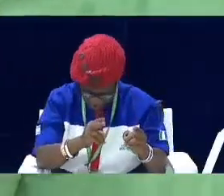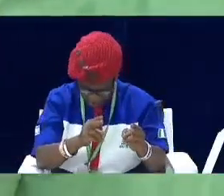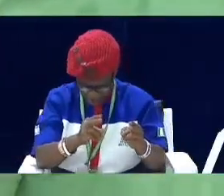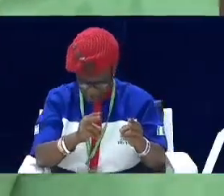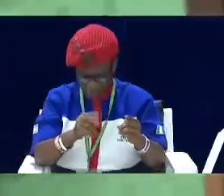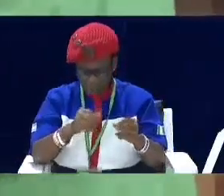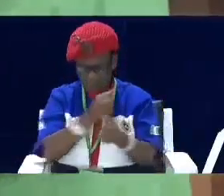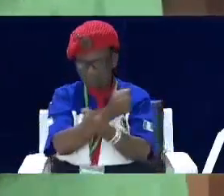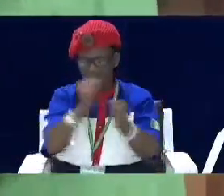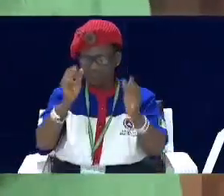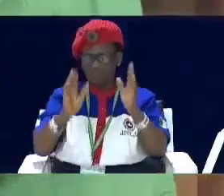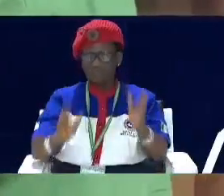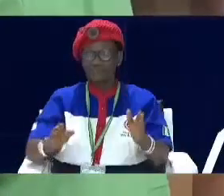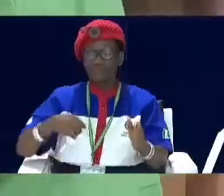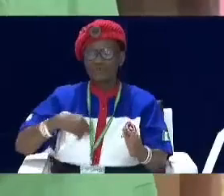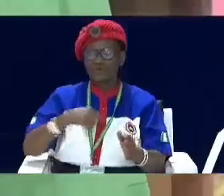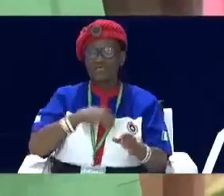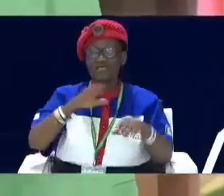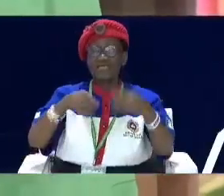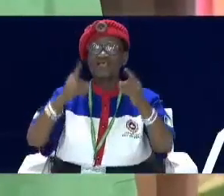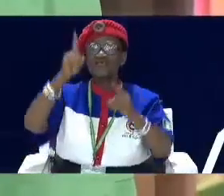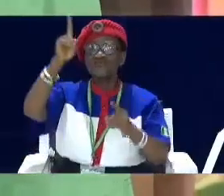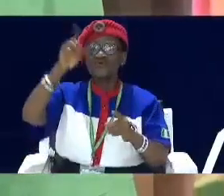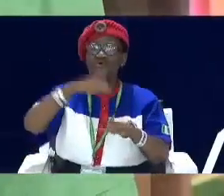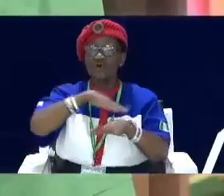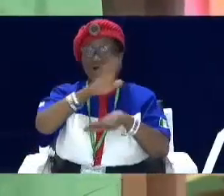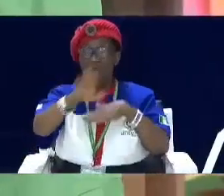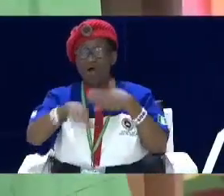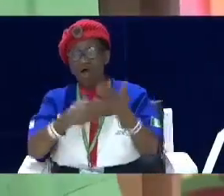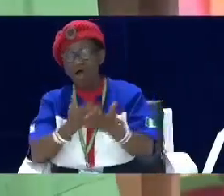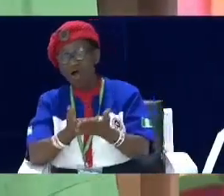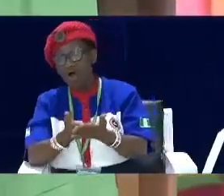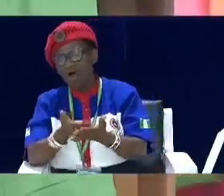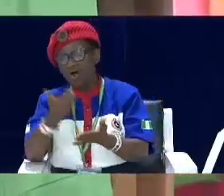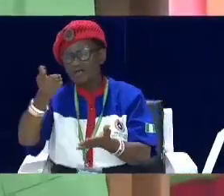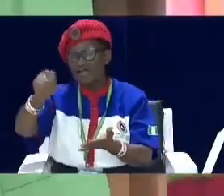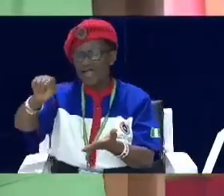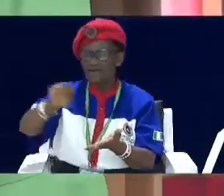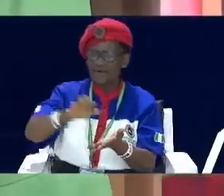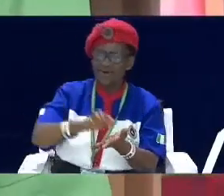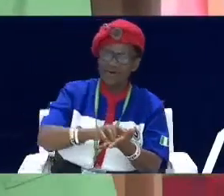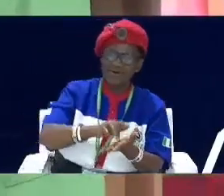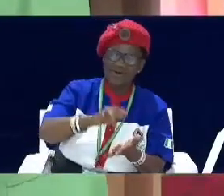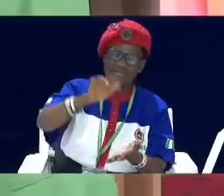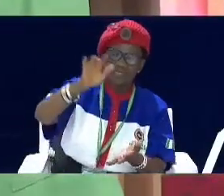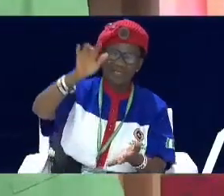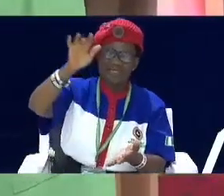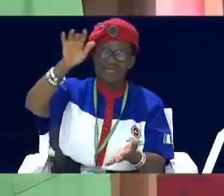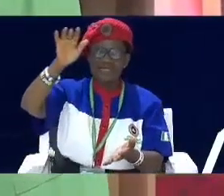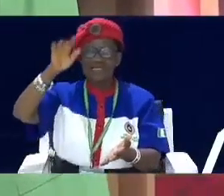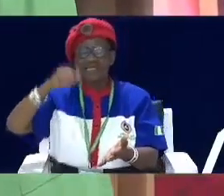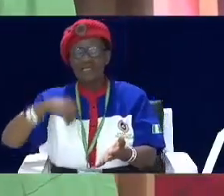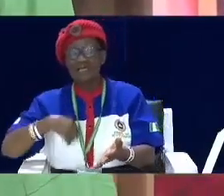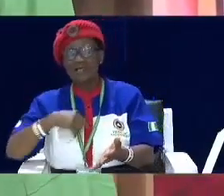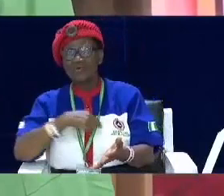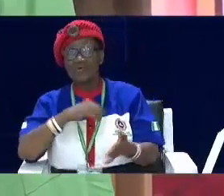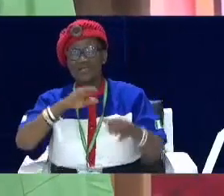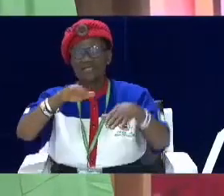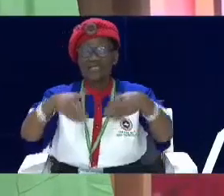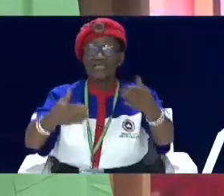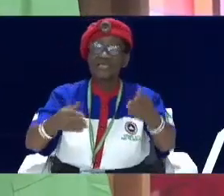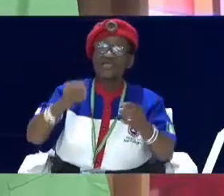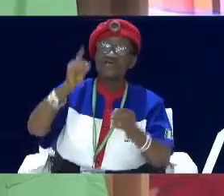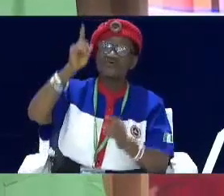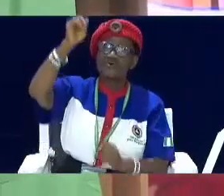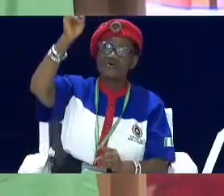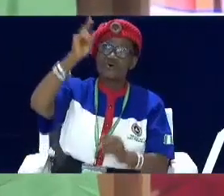honor. Savior, we give you all the glory. We